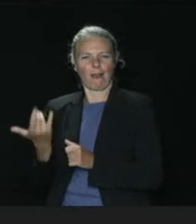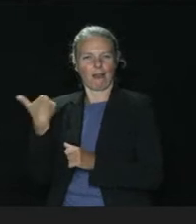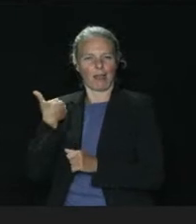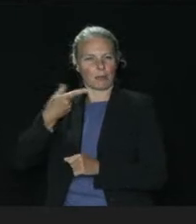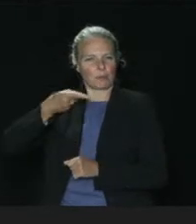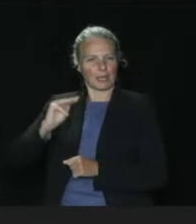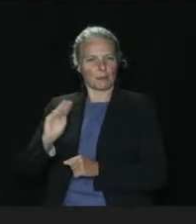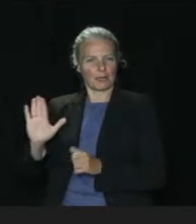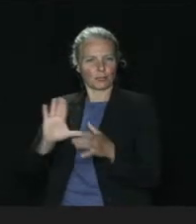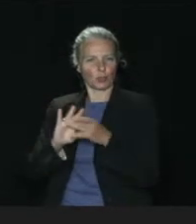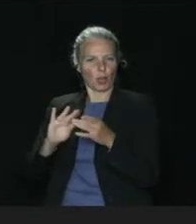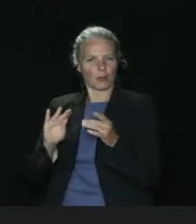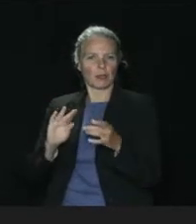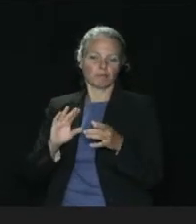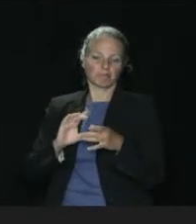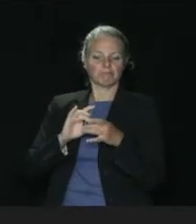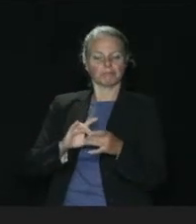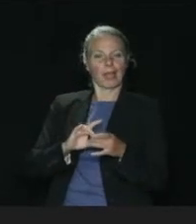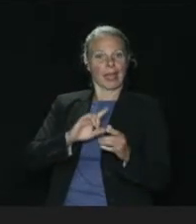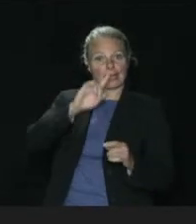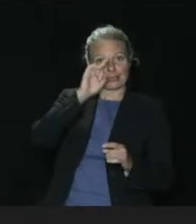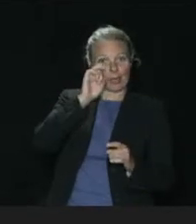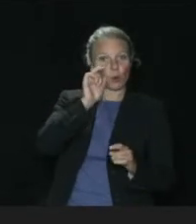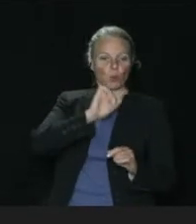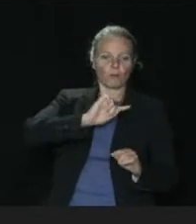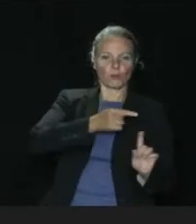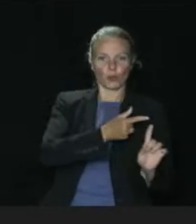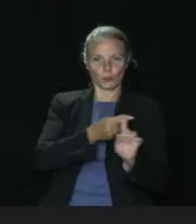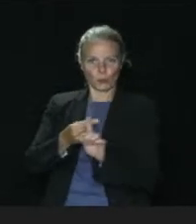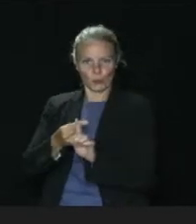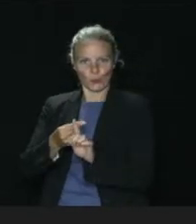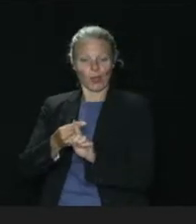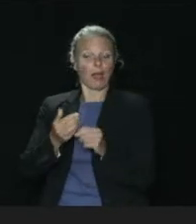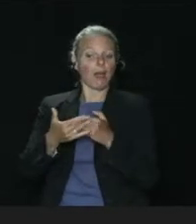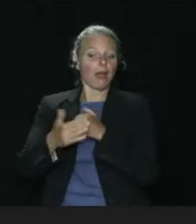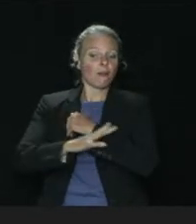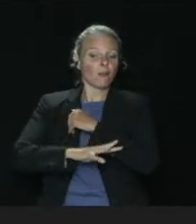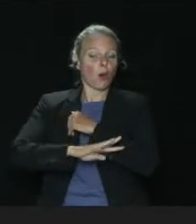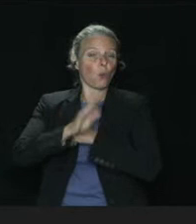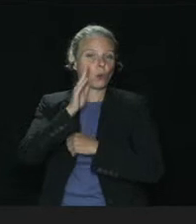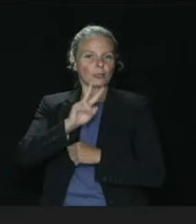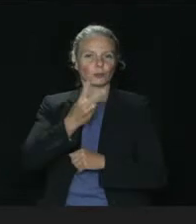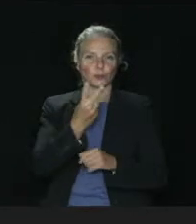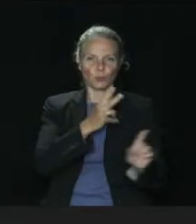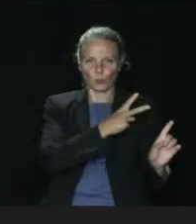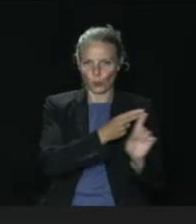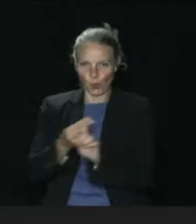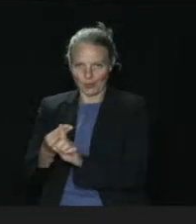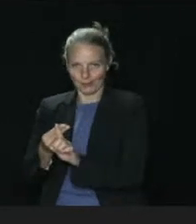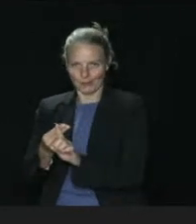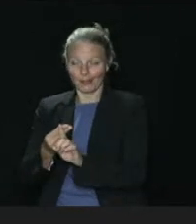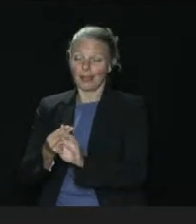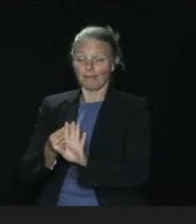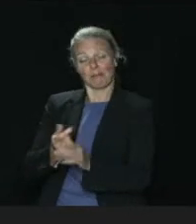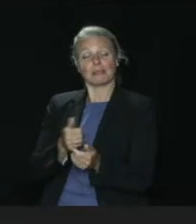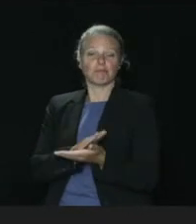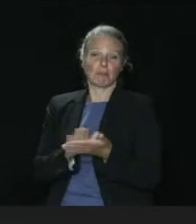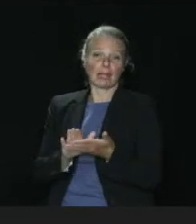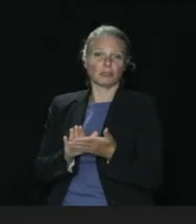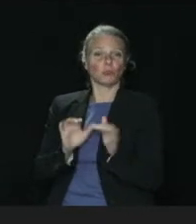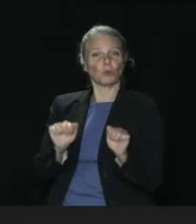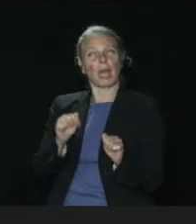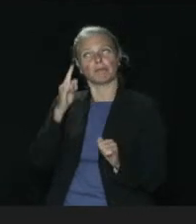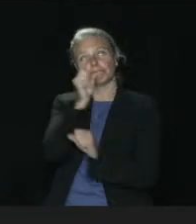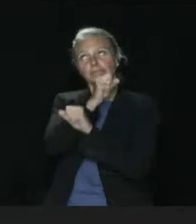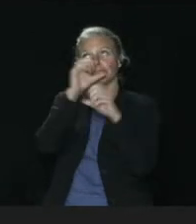it's nice, it's simple in terms of what the Canadians can look forward to. But I think, in my view, certainly what we're seeing in the